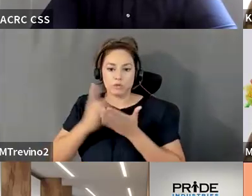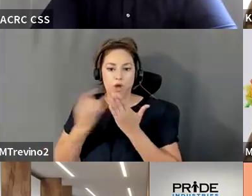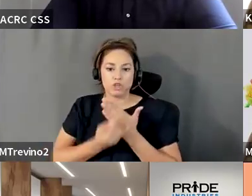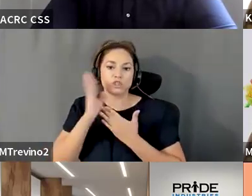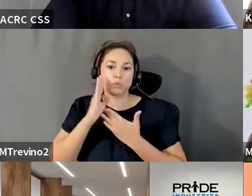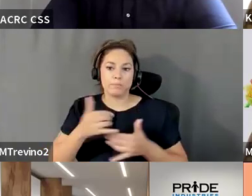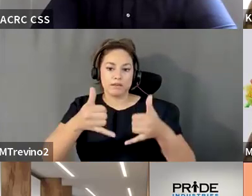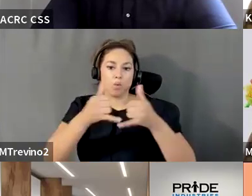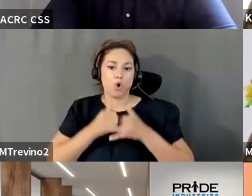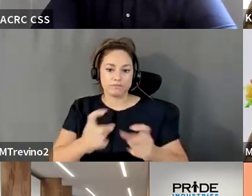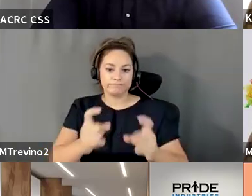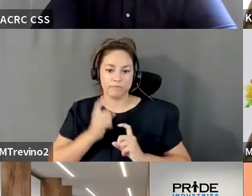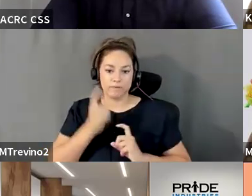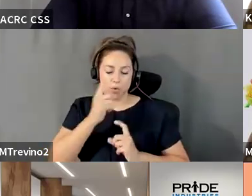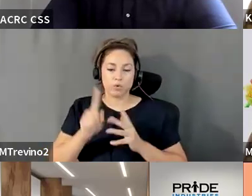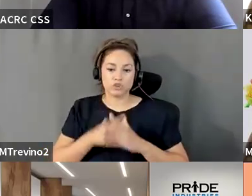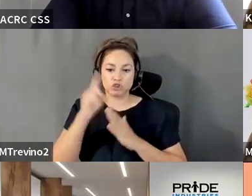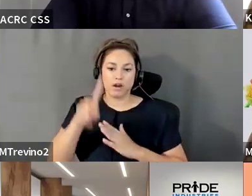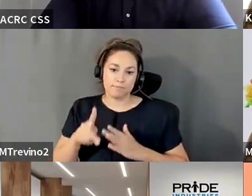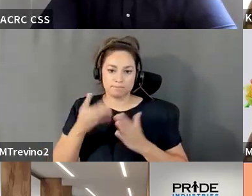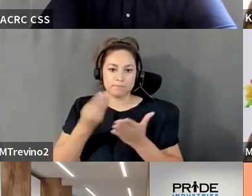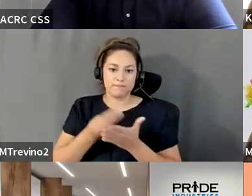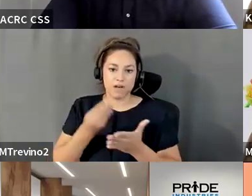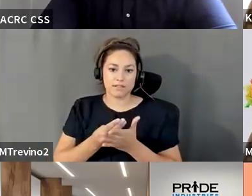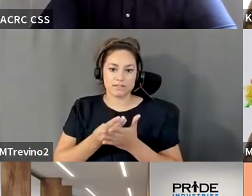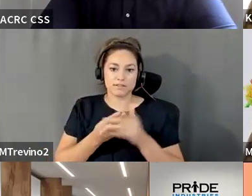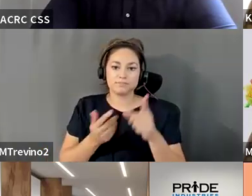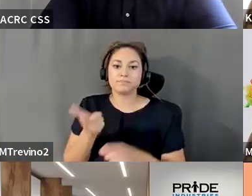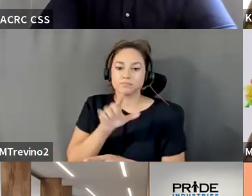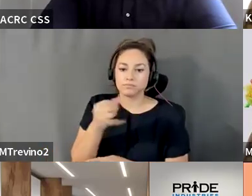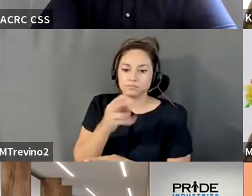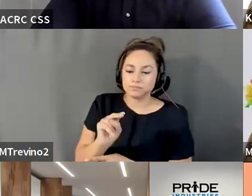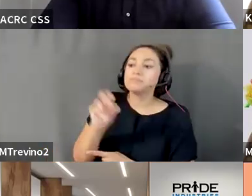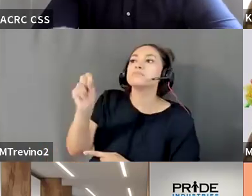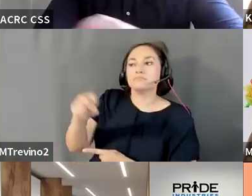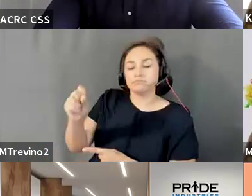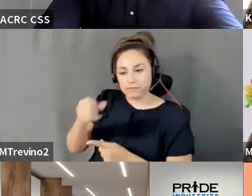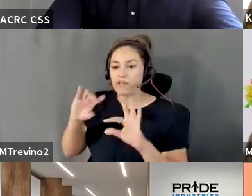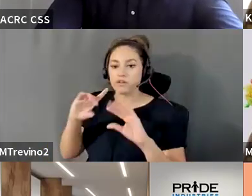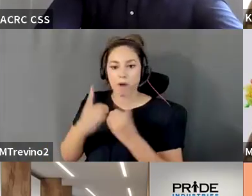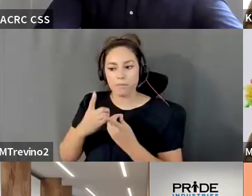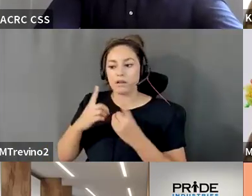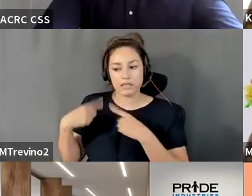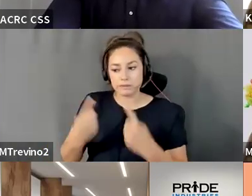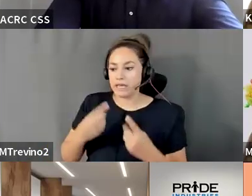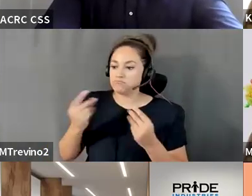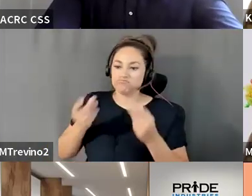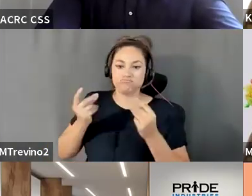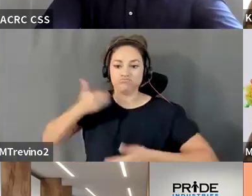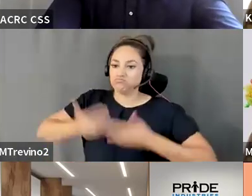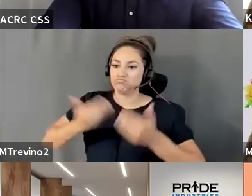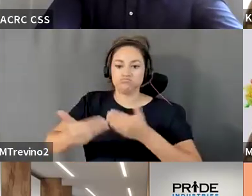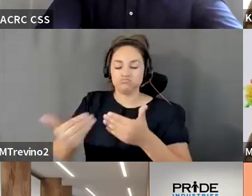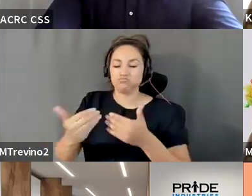startup funds. So. Yeah, the department has been moving very fast this fiscal year. It's, different management at the department for this